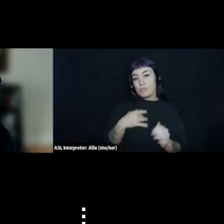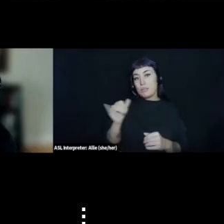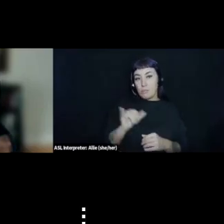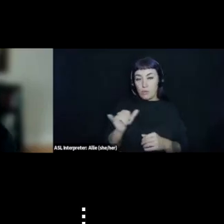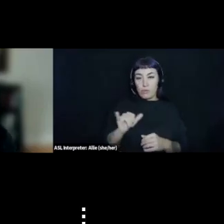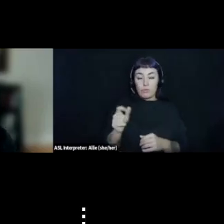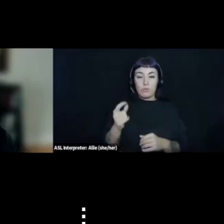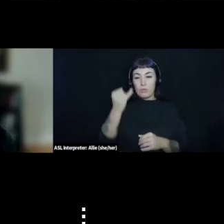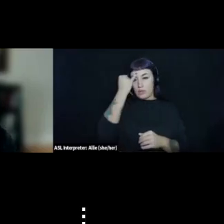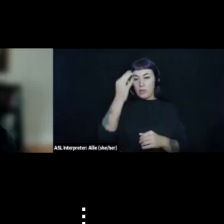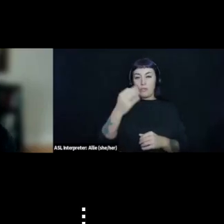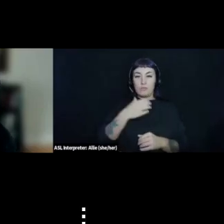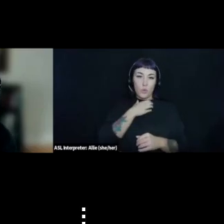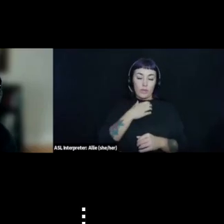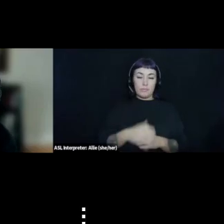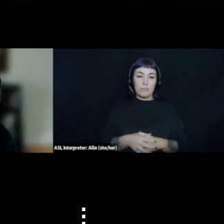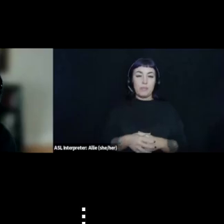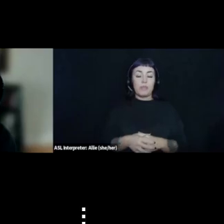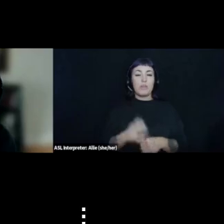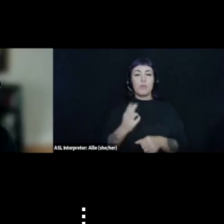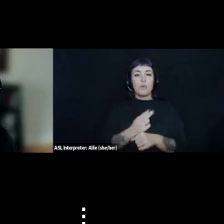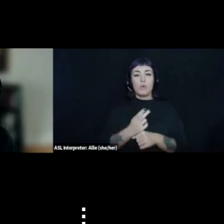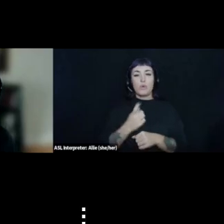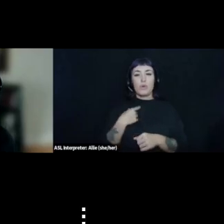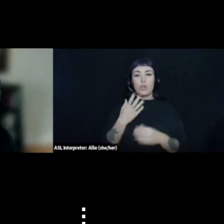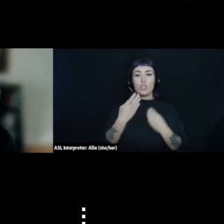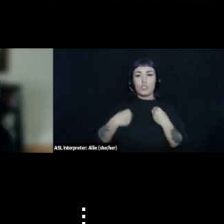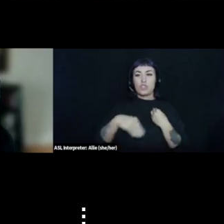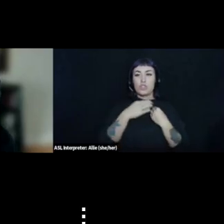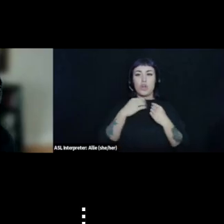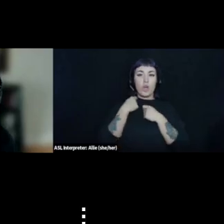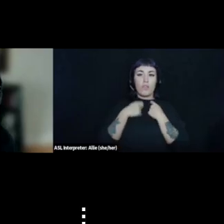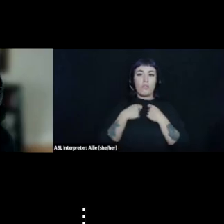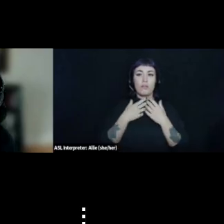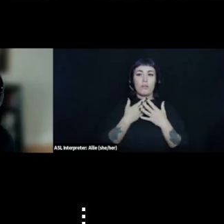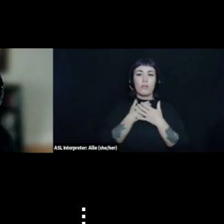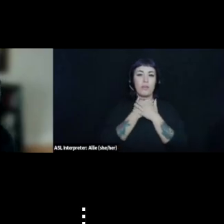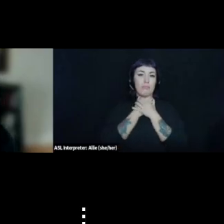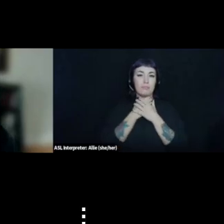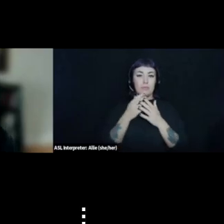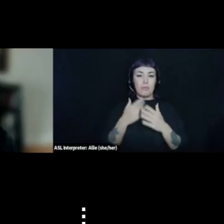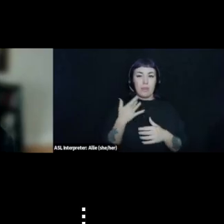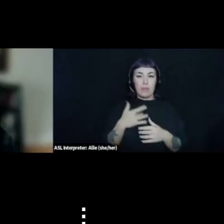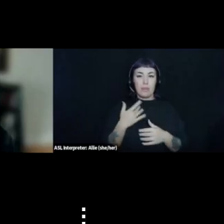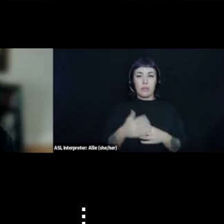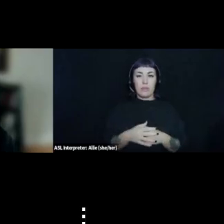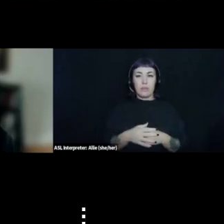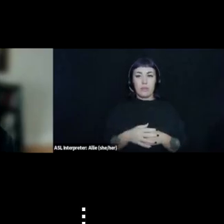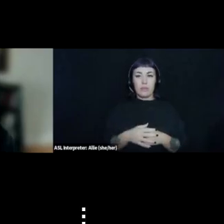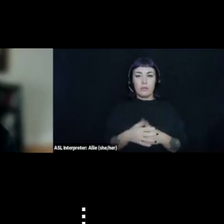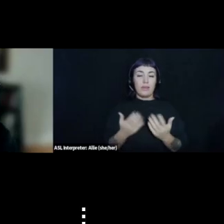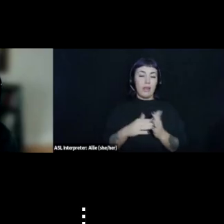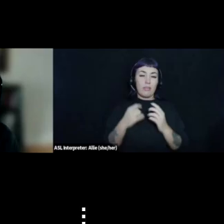like the idea of choking. Using a scarf around the neck just to kind of create that snug feeling, kind of like a choker or